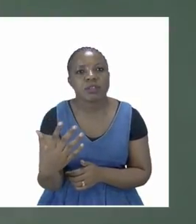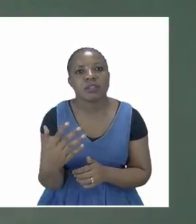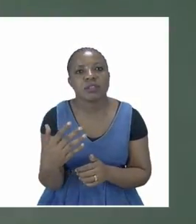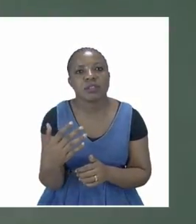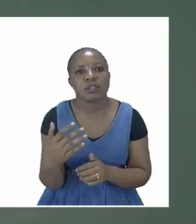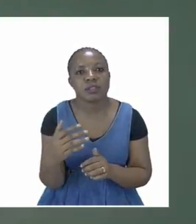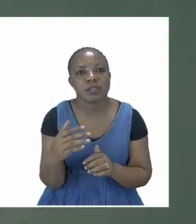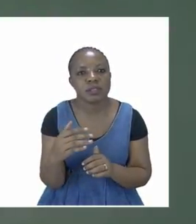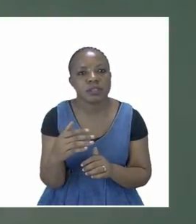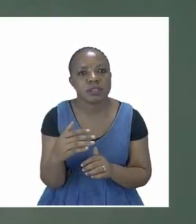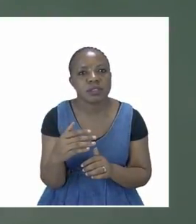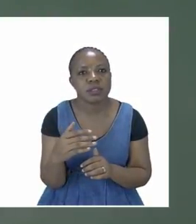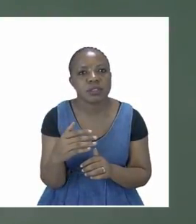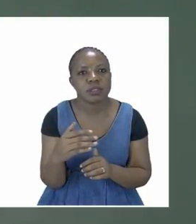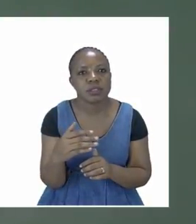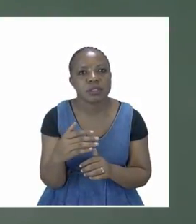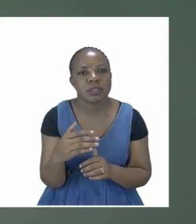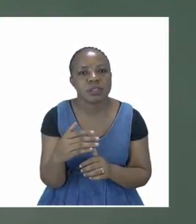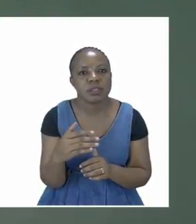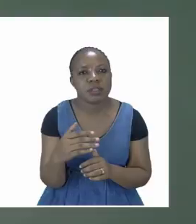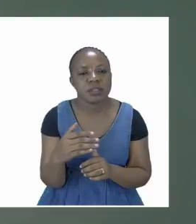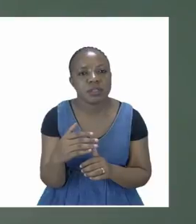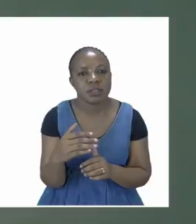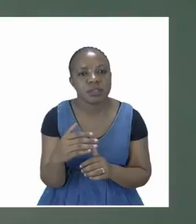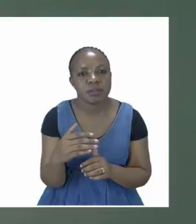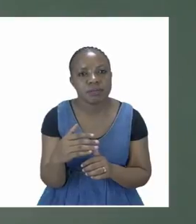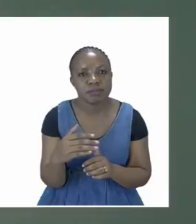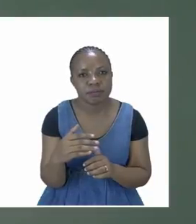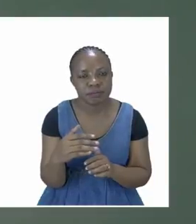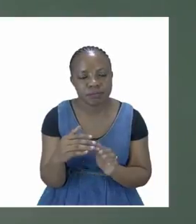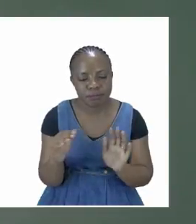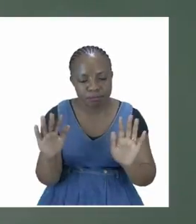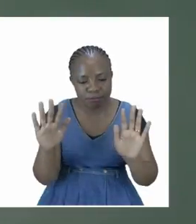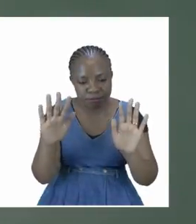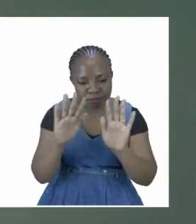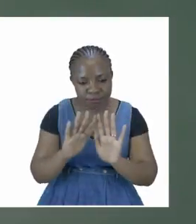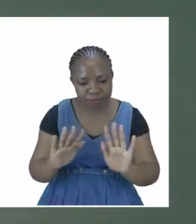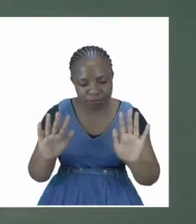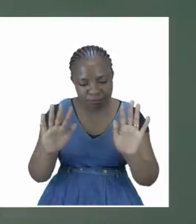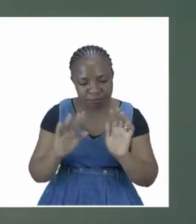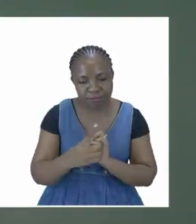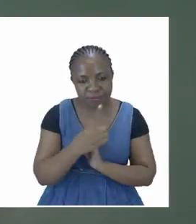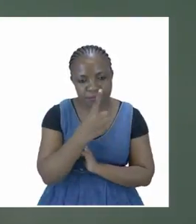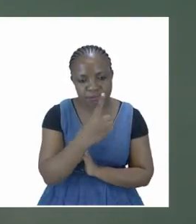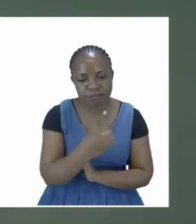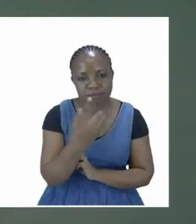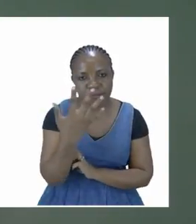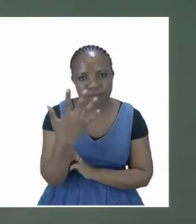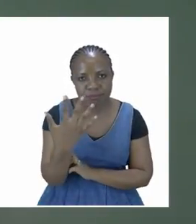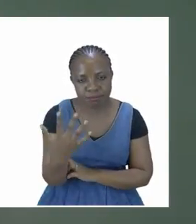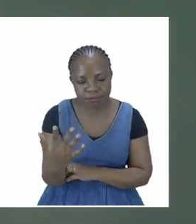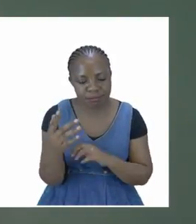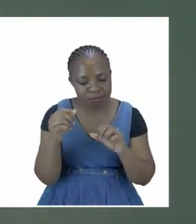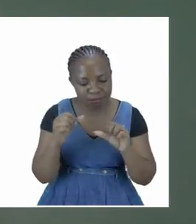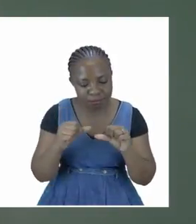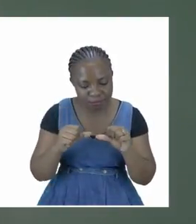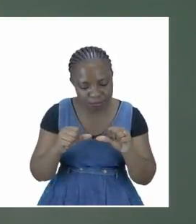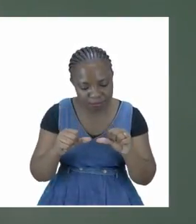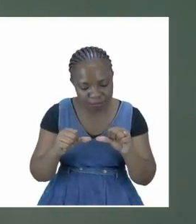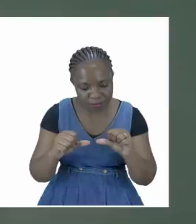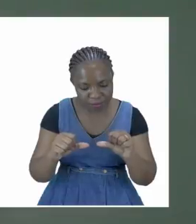good, grade 3s. 15 is the number we're going to color. And you're going to go ahead and